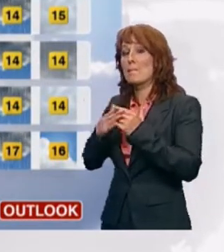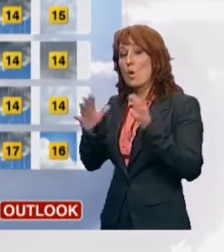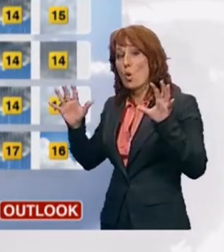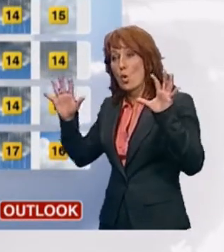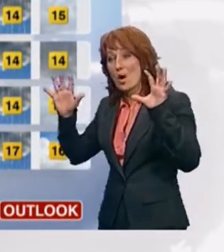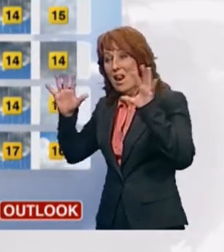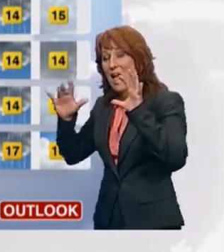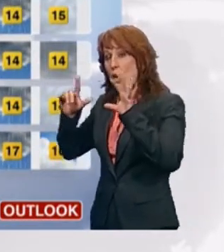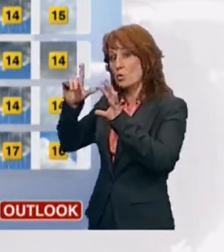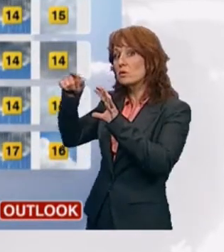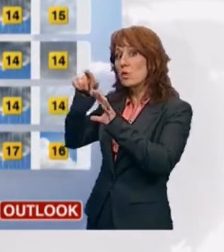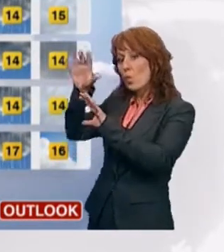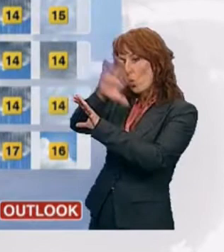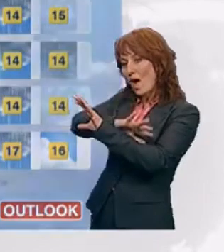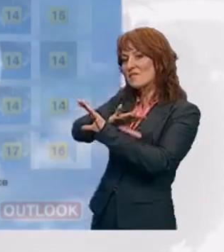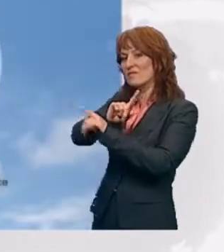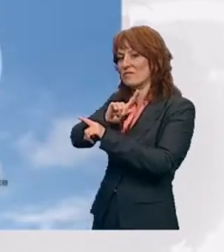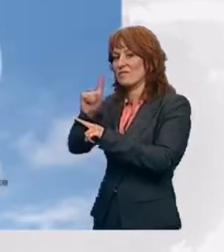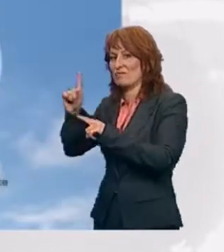in the west, rain later.